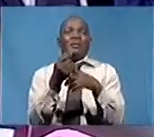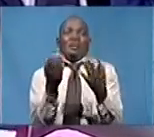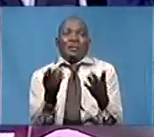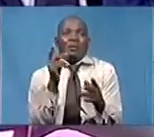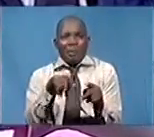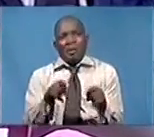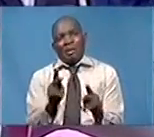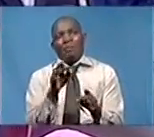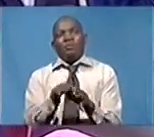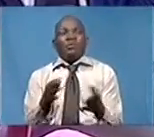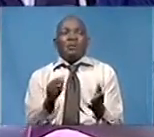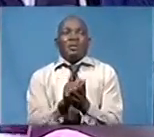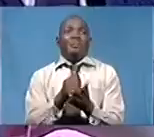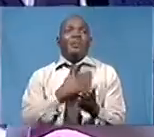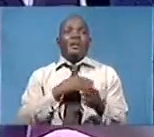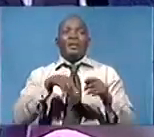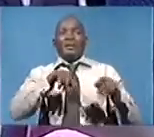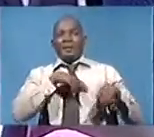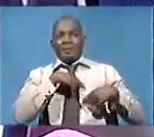verified.